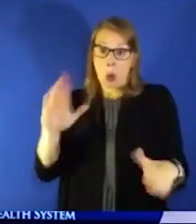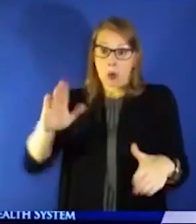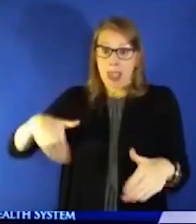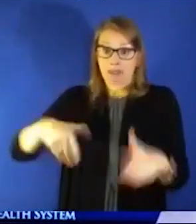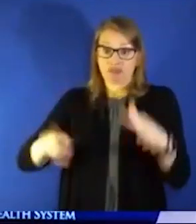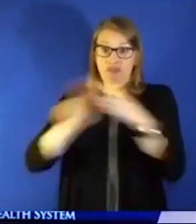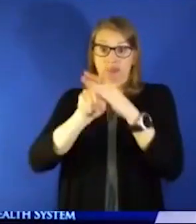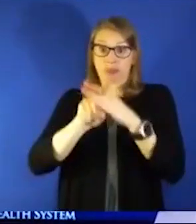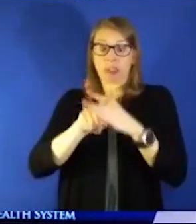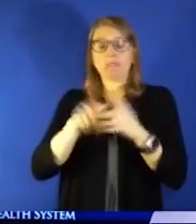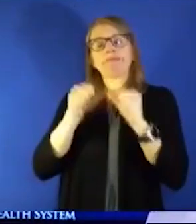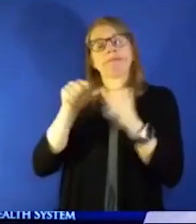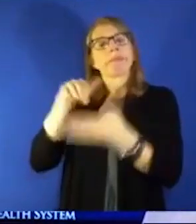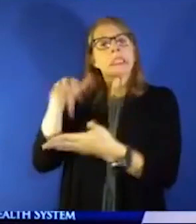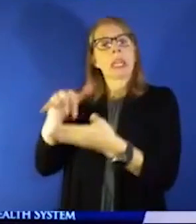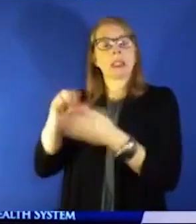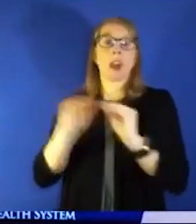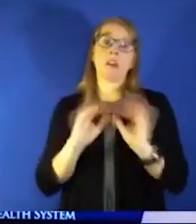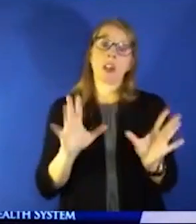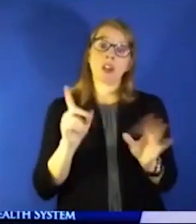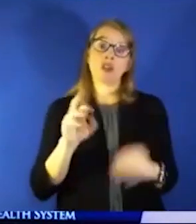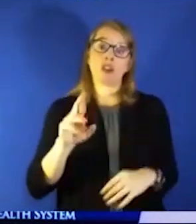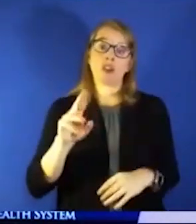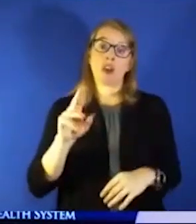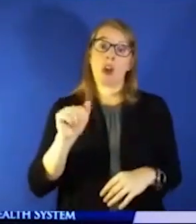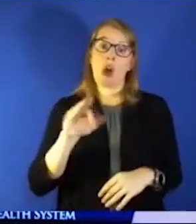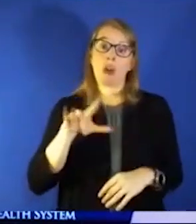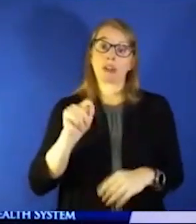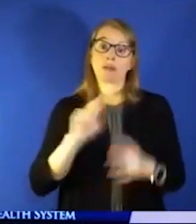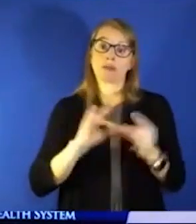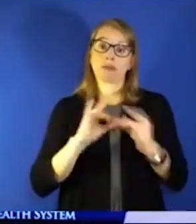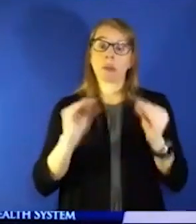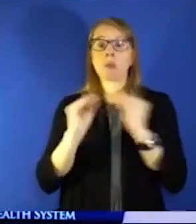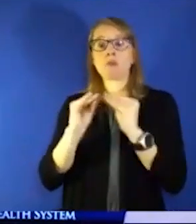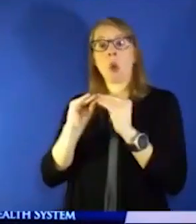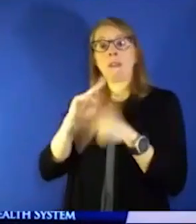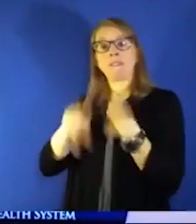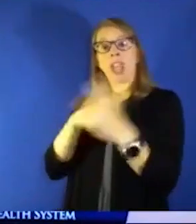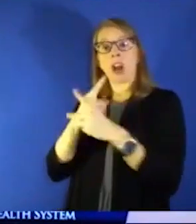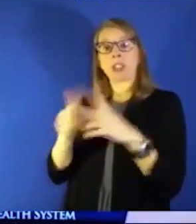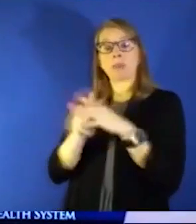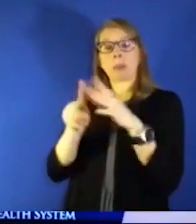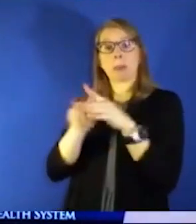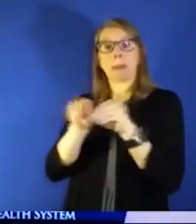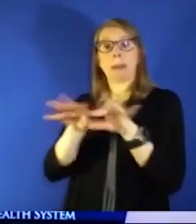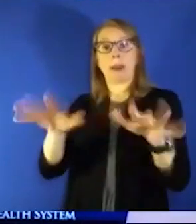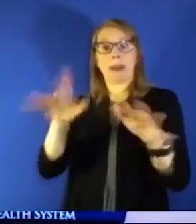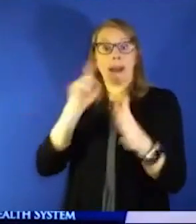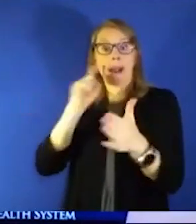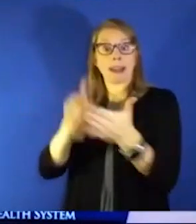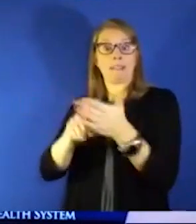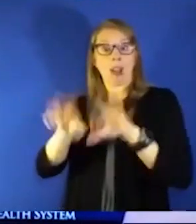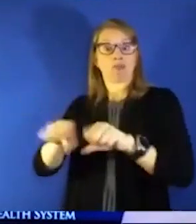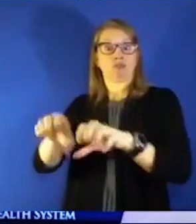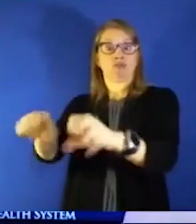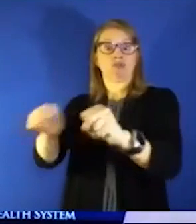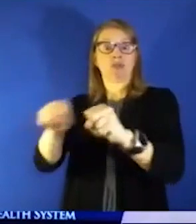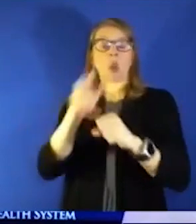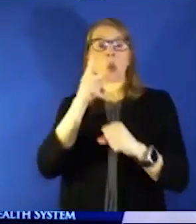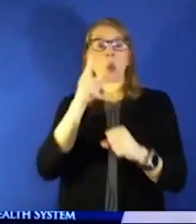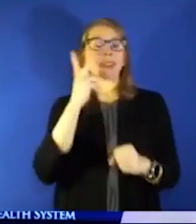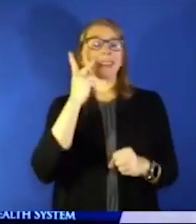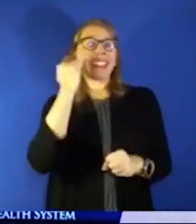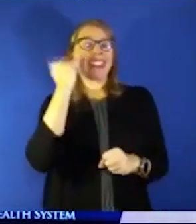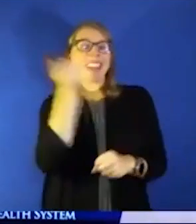and obviously, as Dr. Ault said, as more variants come out and we are able to identify those, we will then see if any